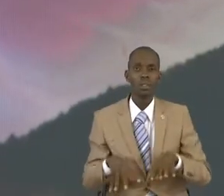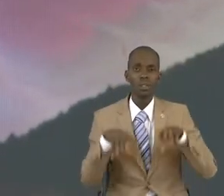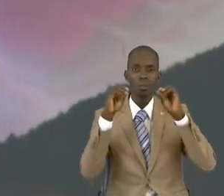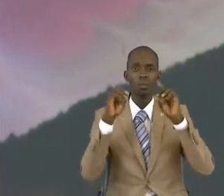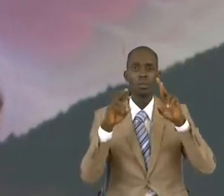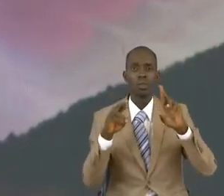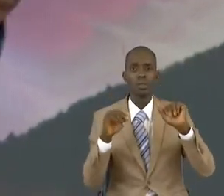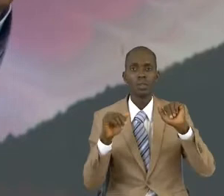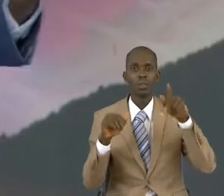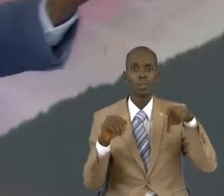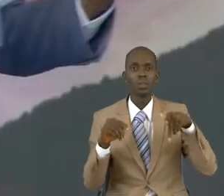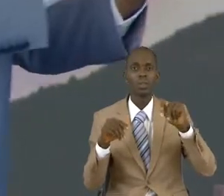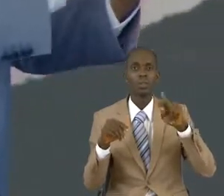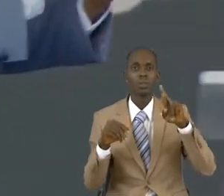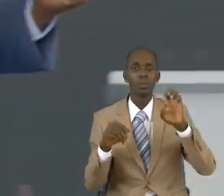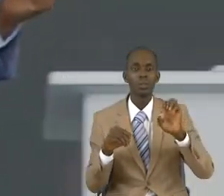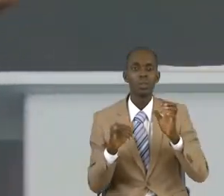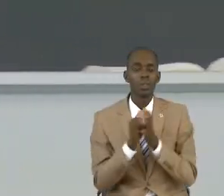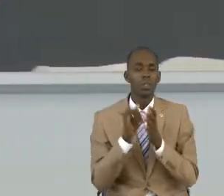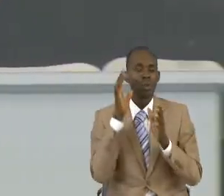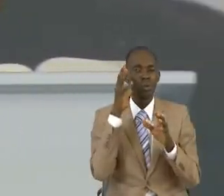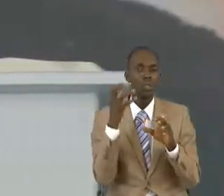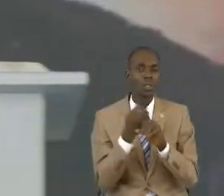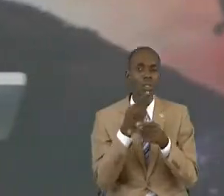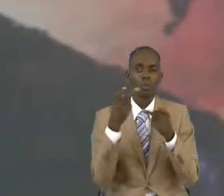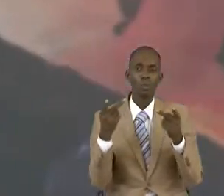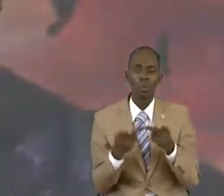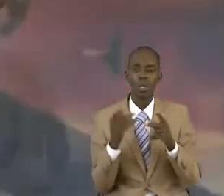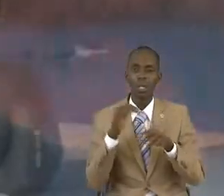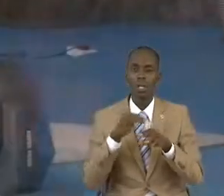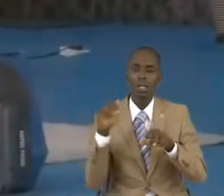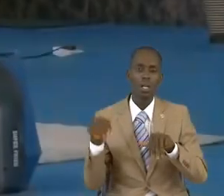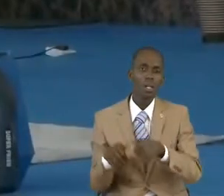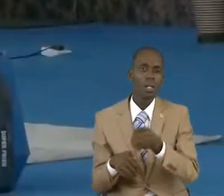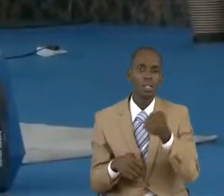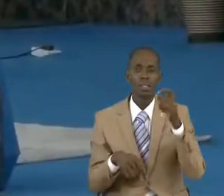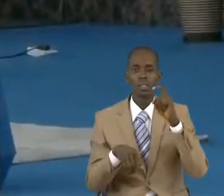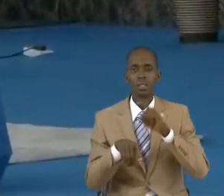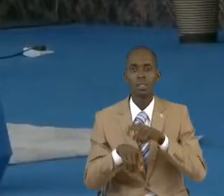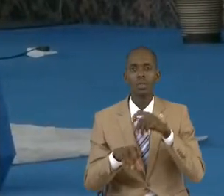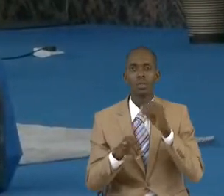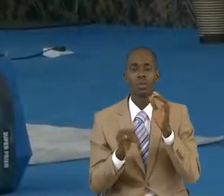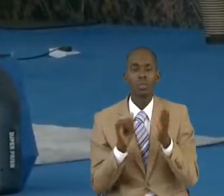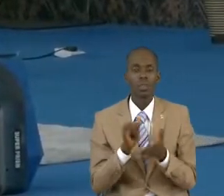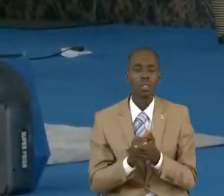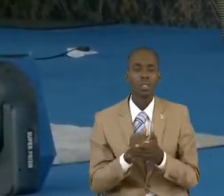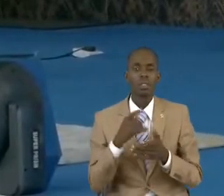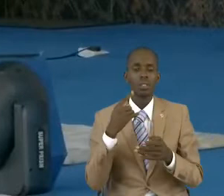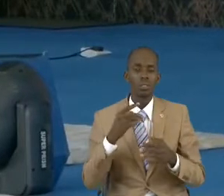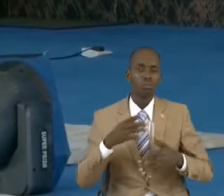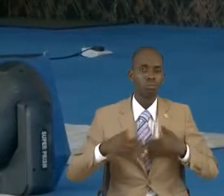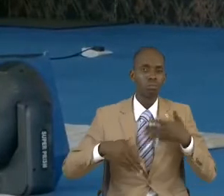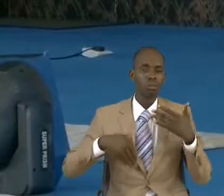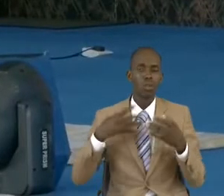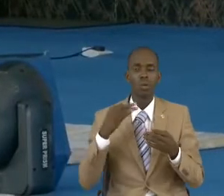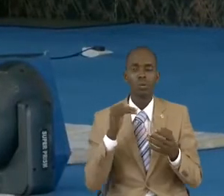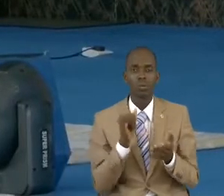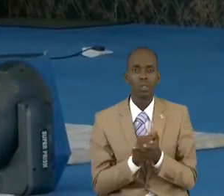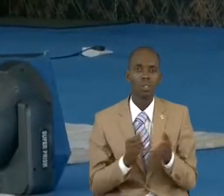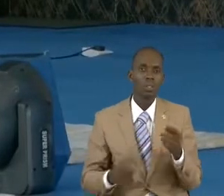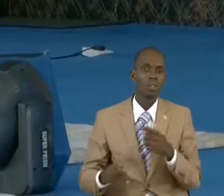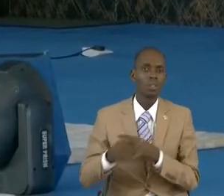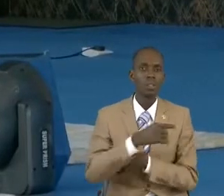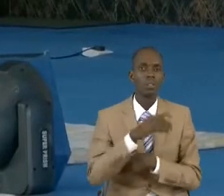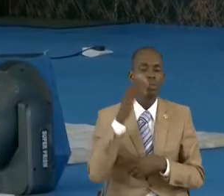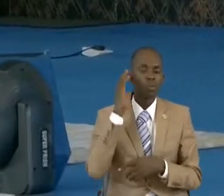any time, and to get ready so that the rejoicing of that day will be